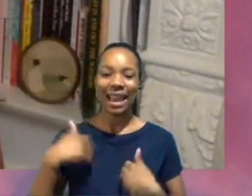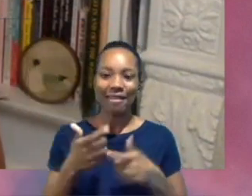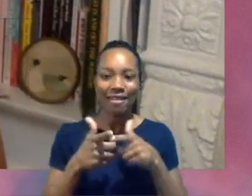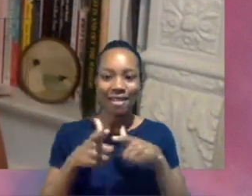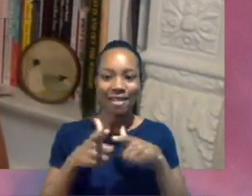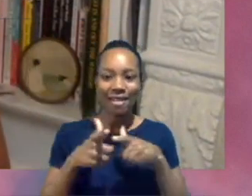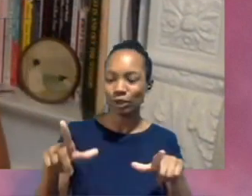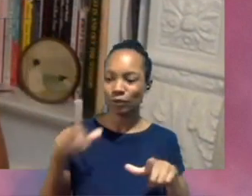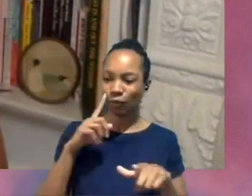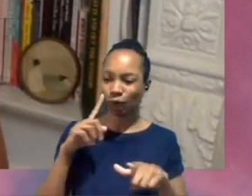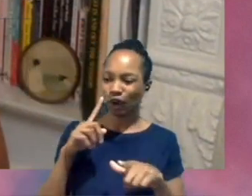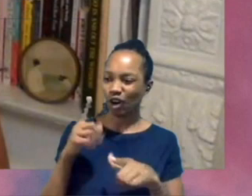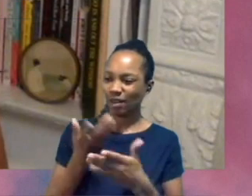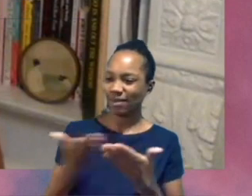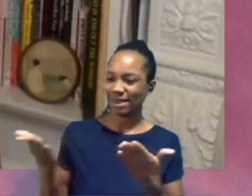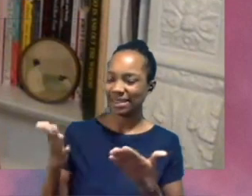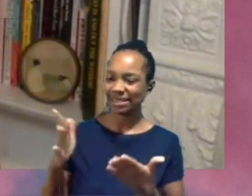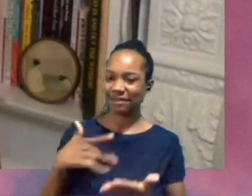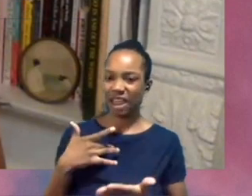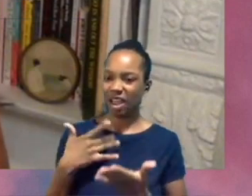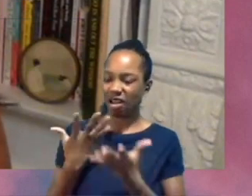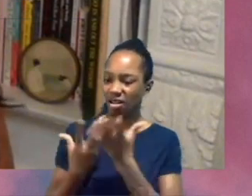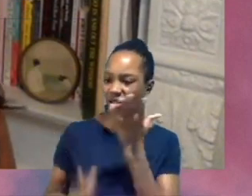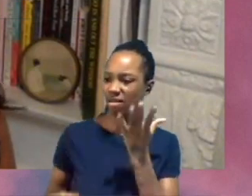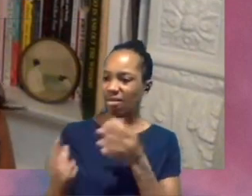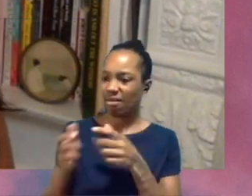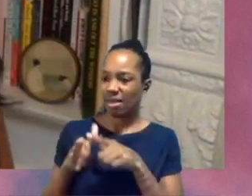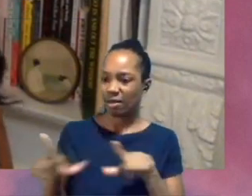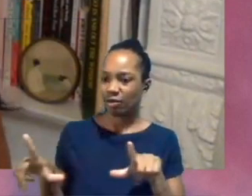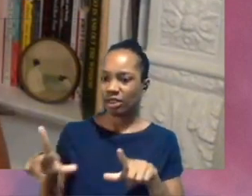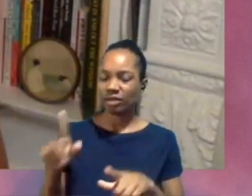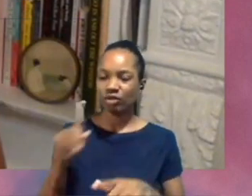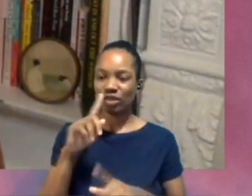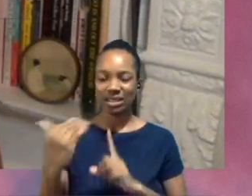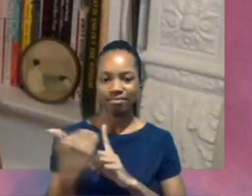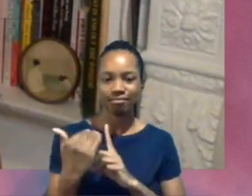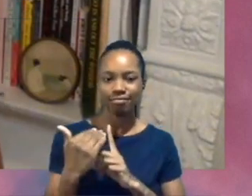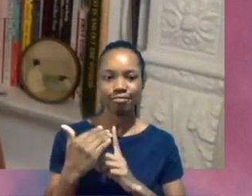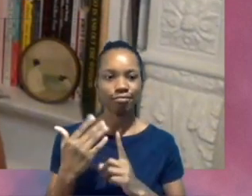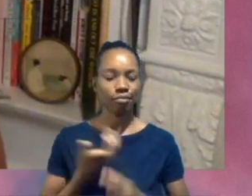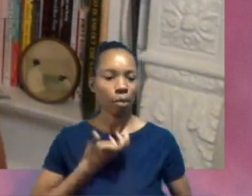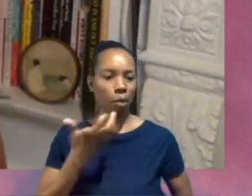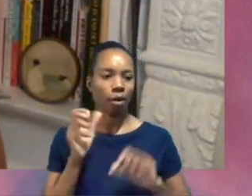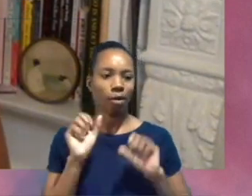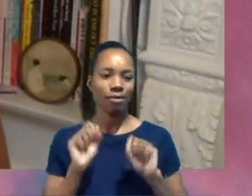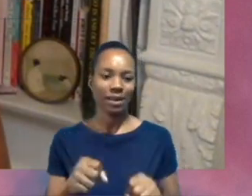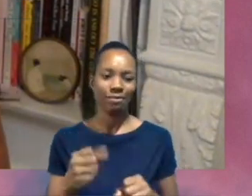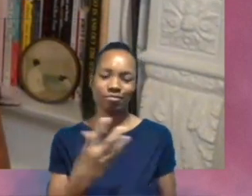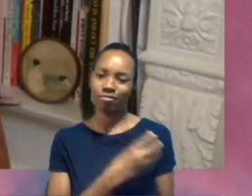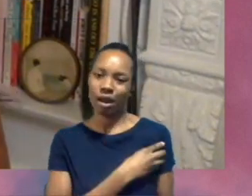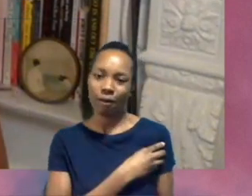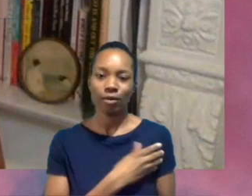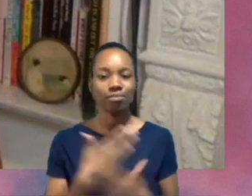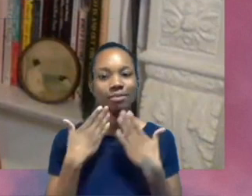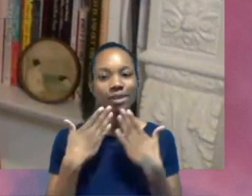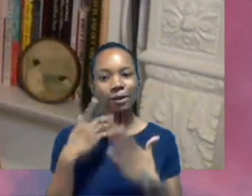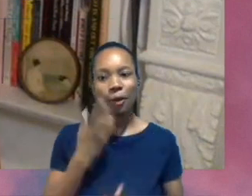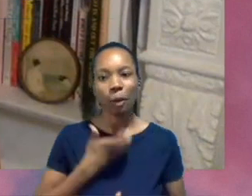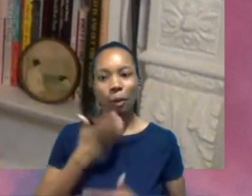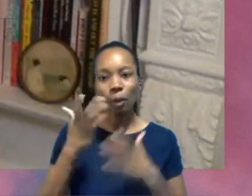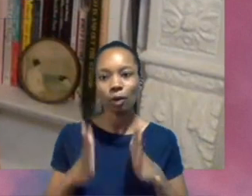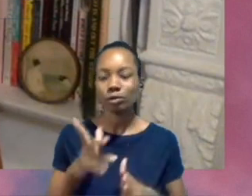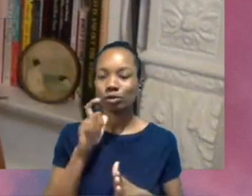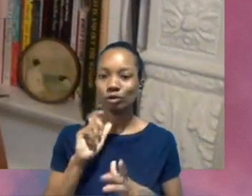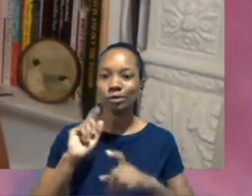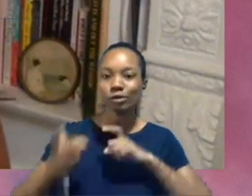is a really good reminder of what poetry can be. So I'm very grateful to the poets who contributed to the anthology, to the poets who contributed